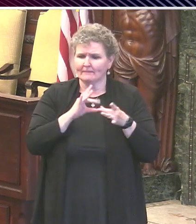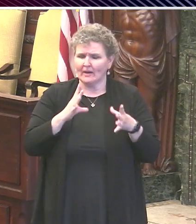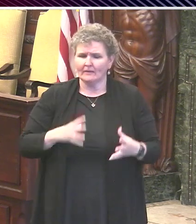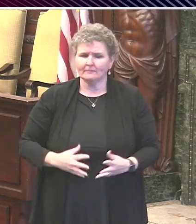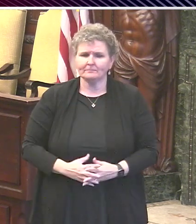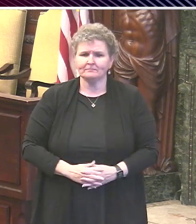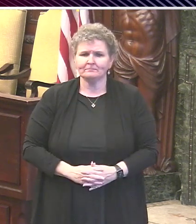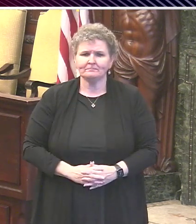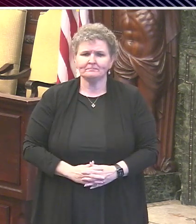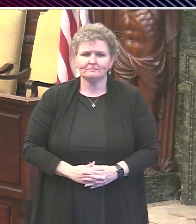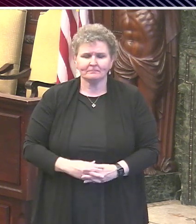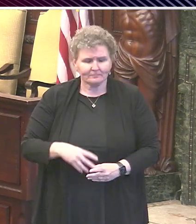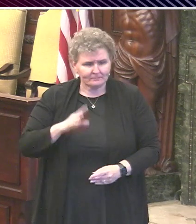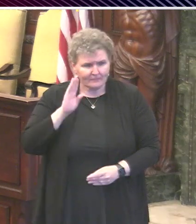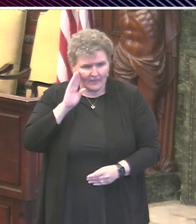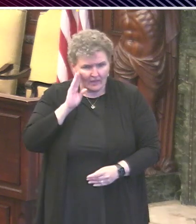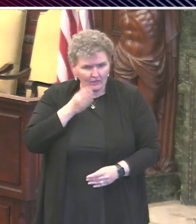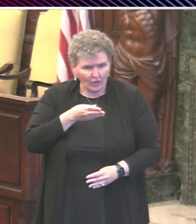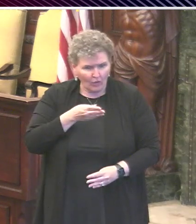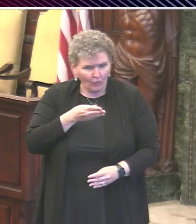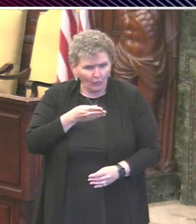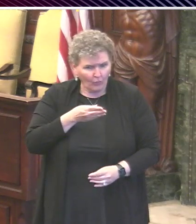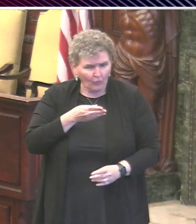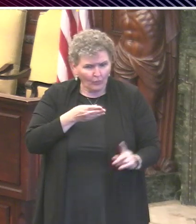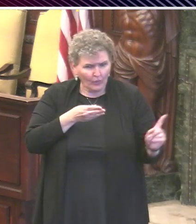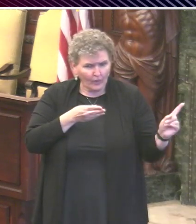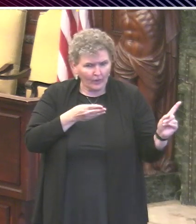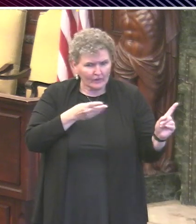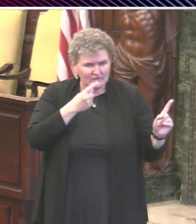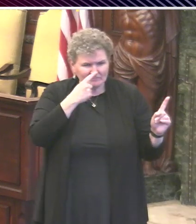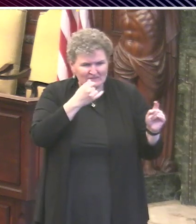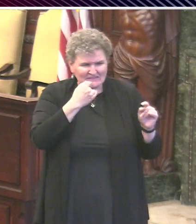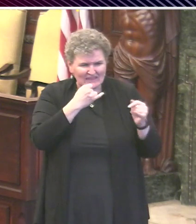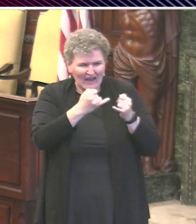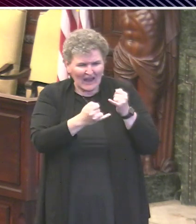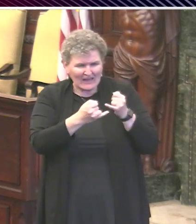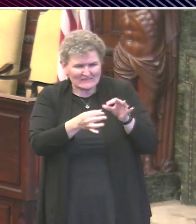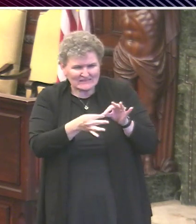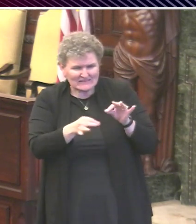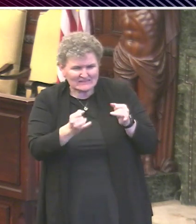Hello? Mayor, could you just restate what you just said? You were breaking up a little bit.